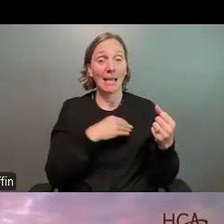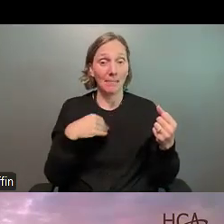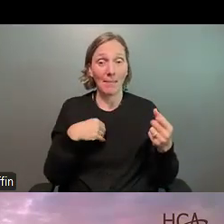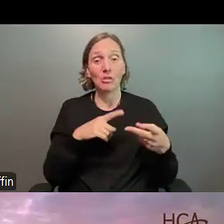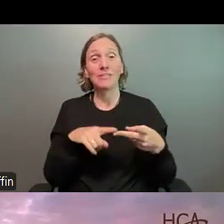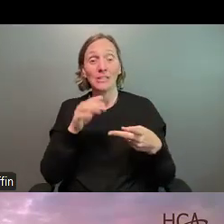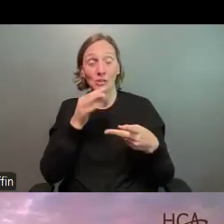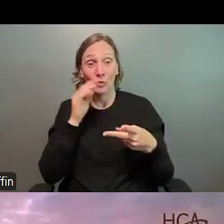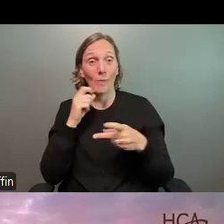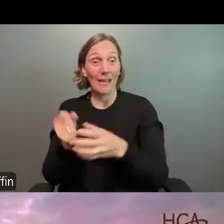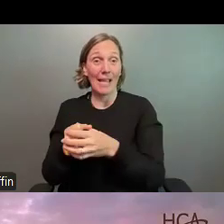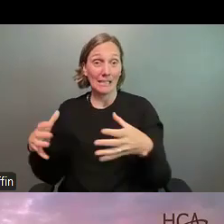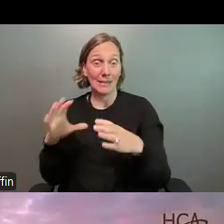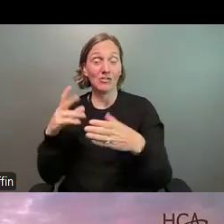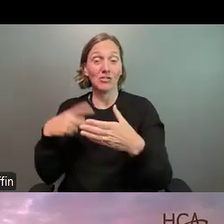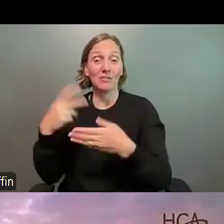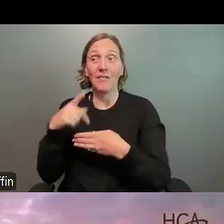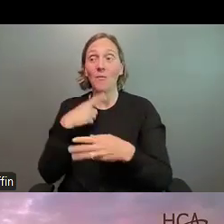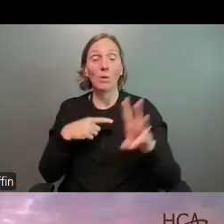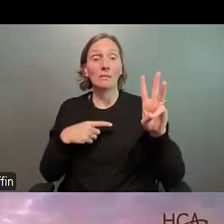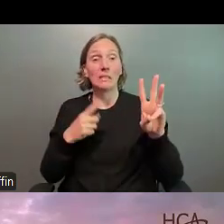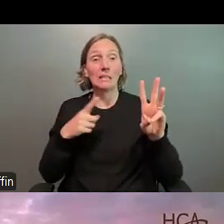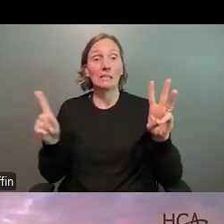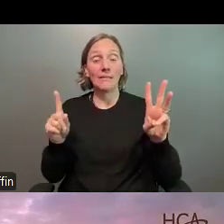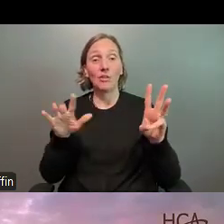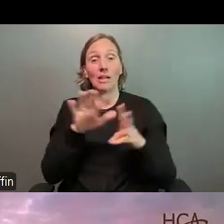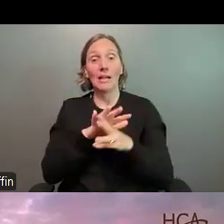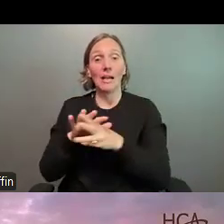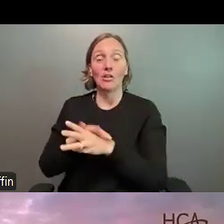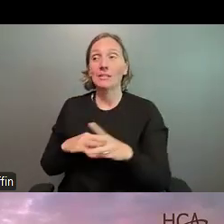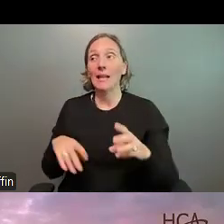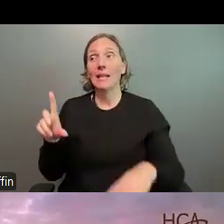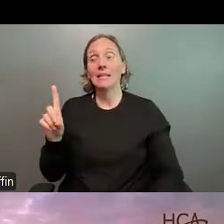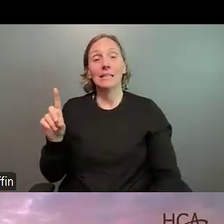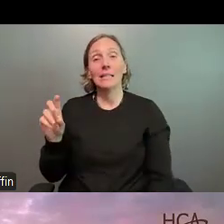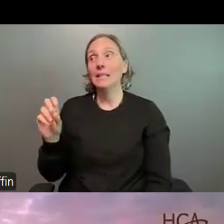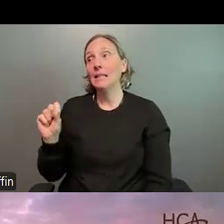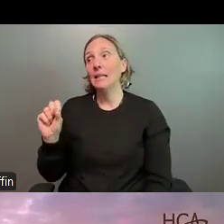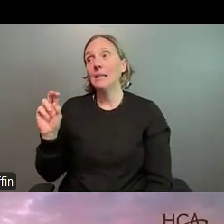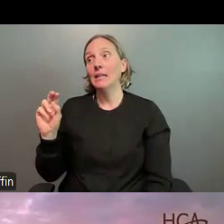expansion members in these 6 regions and DSNP members in 30 counties.